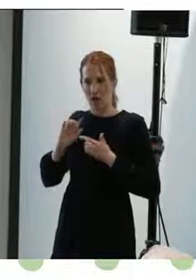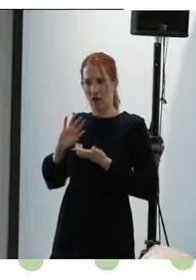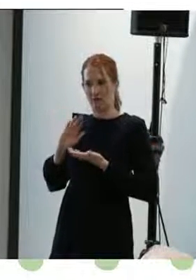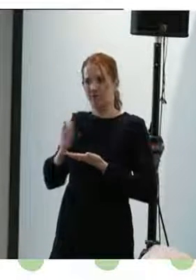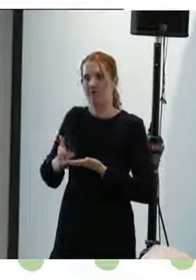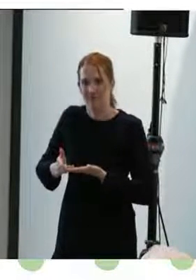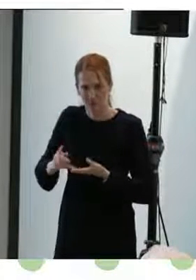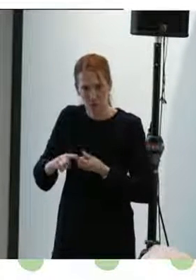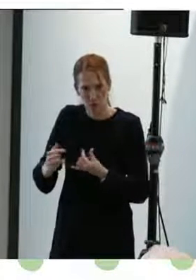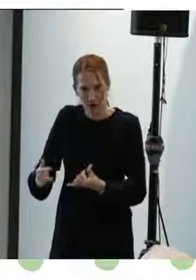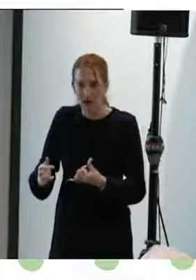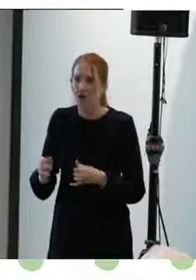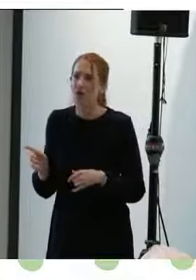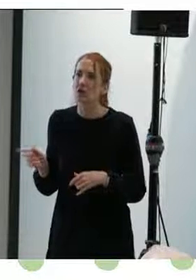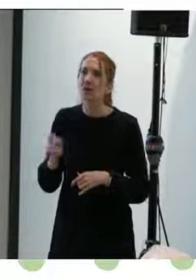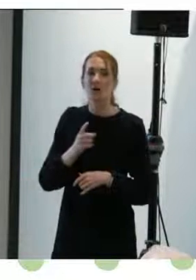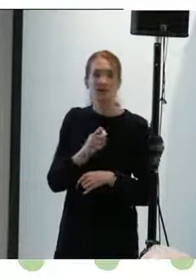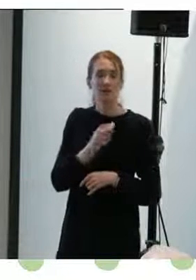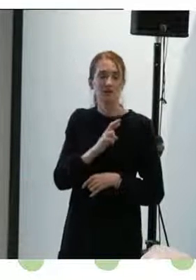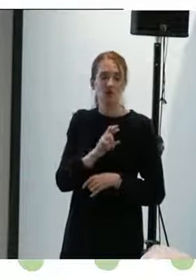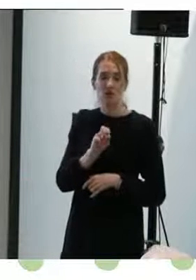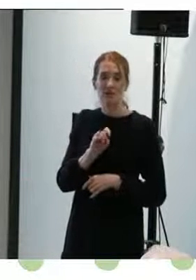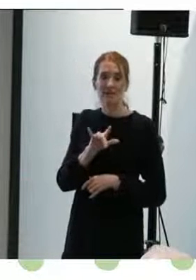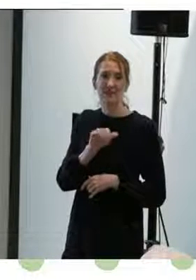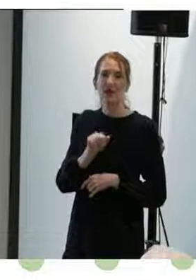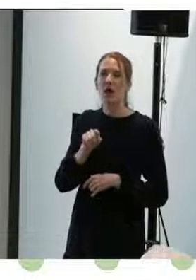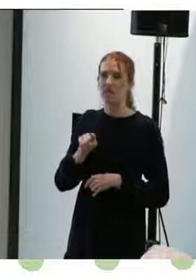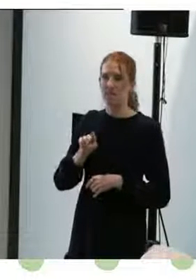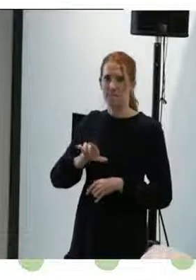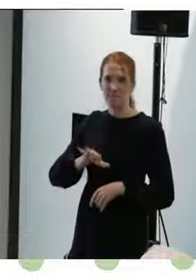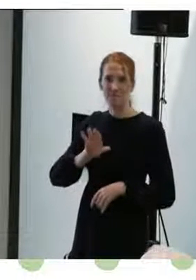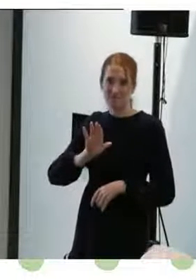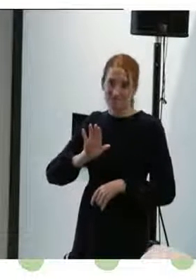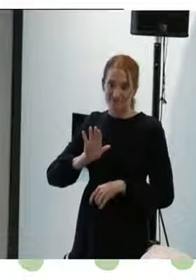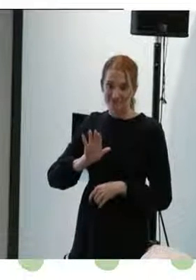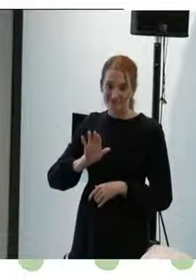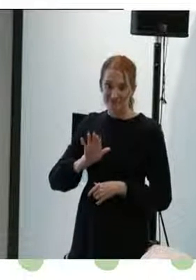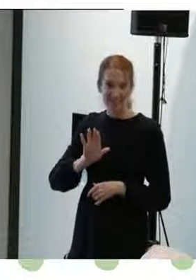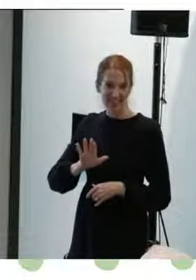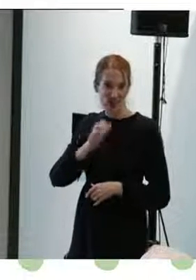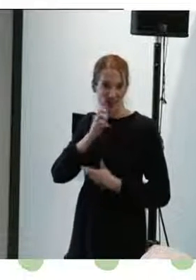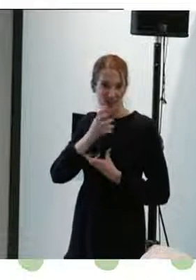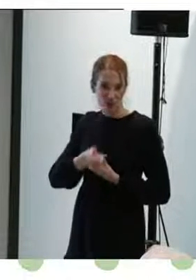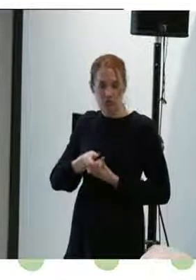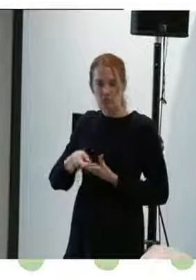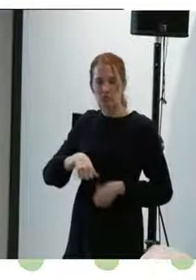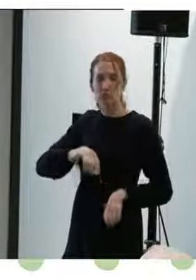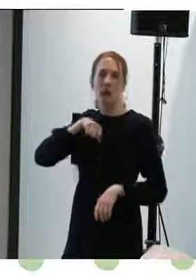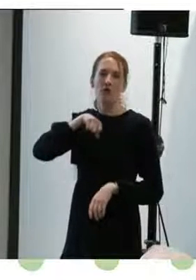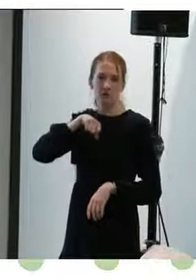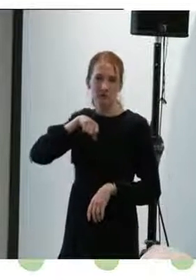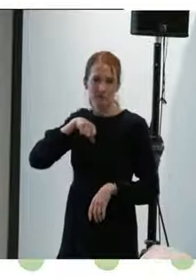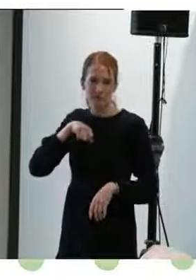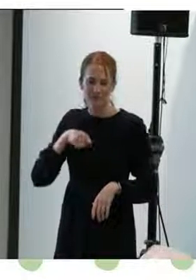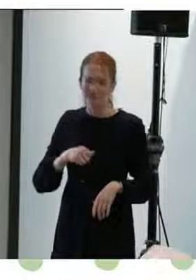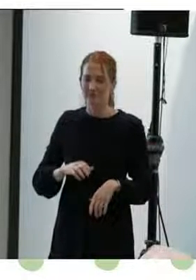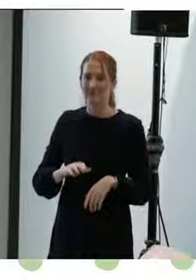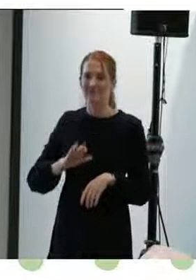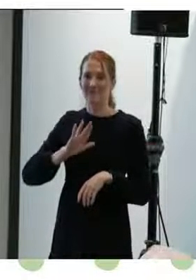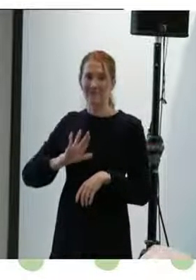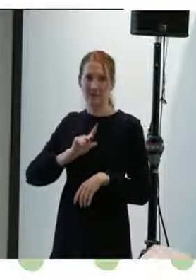I think that they're actually very proud of their distrust. I mean, the way they tell their story is